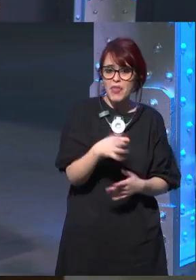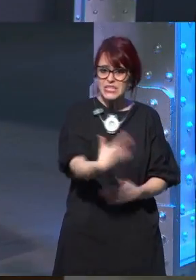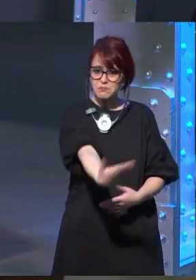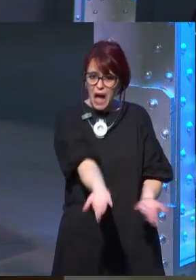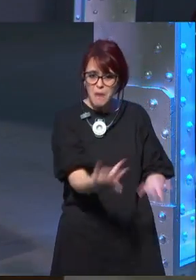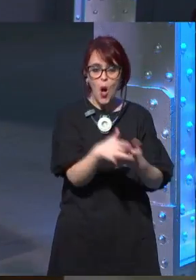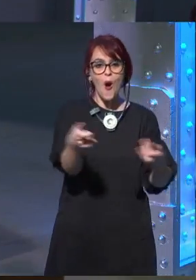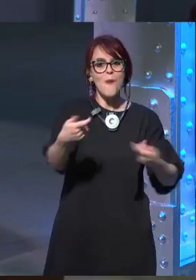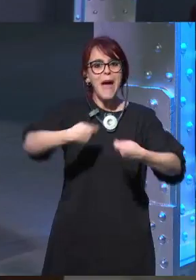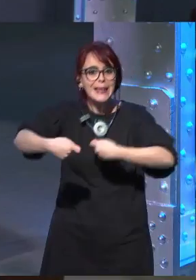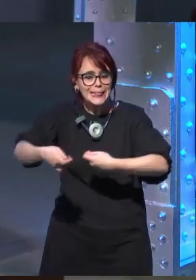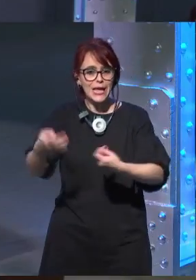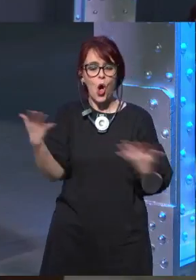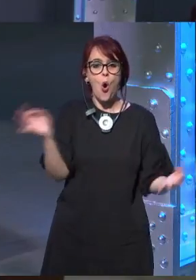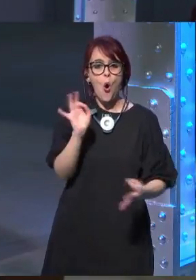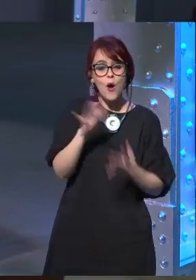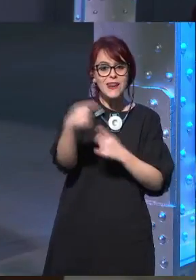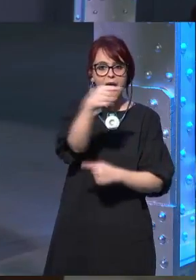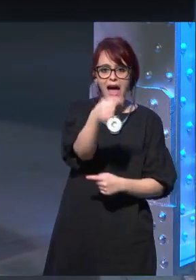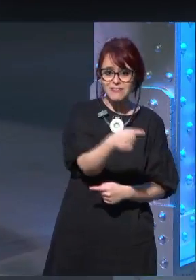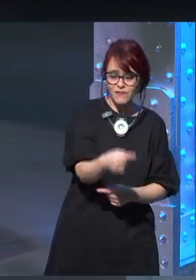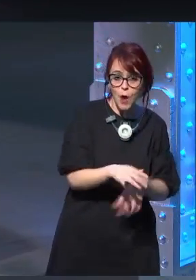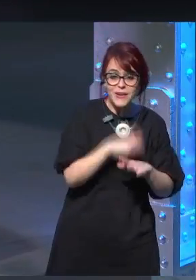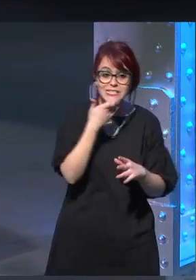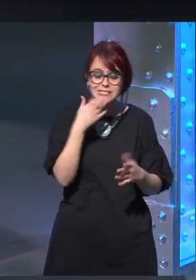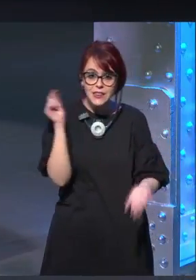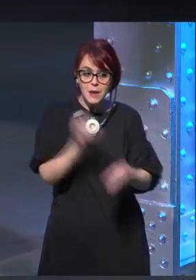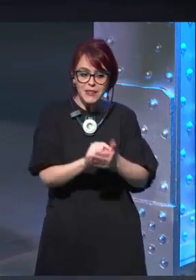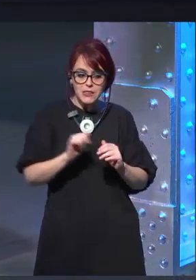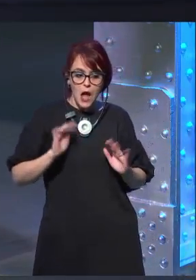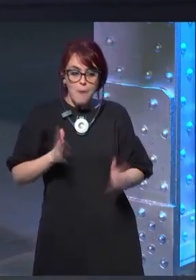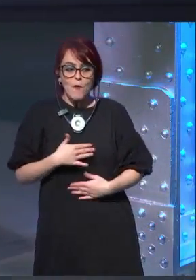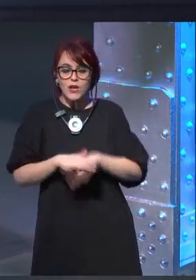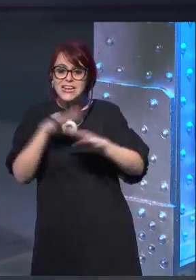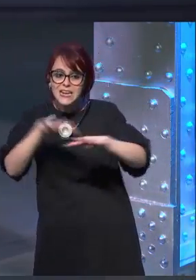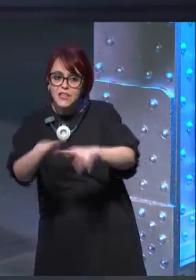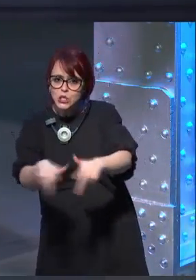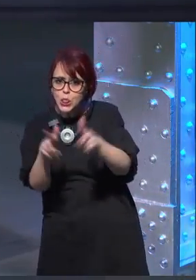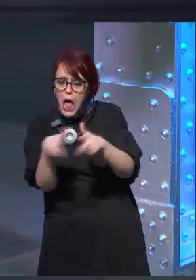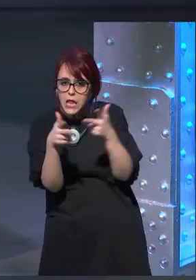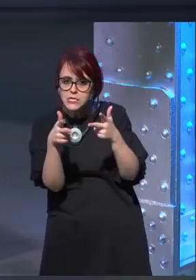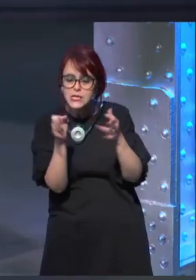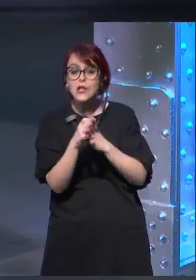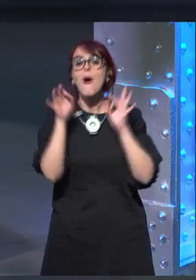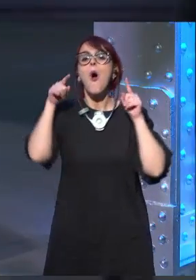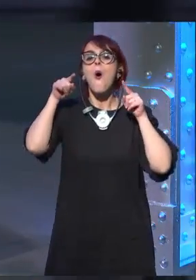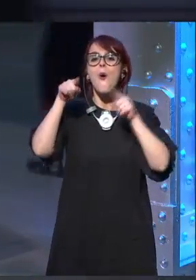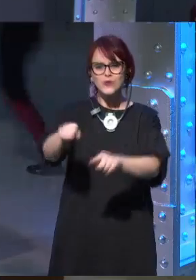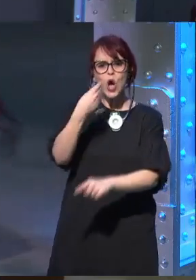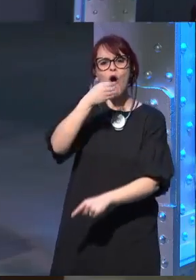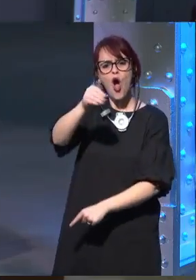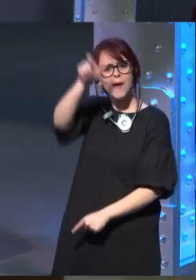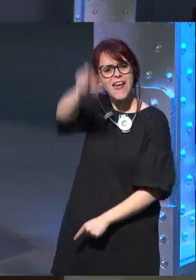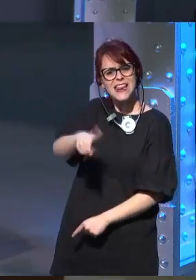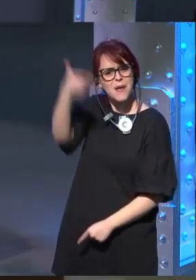marketing, anything negative. But when somebody else stands up on social media and says, that is the best young man I've ever met in my